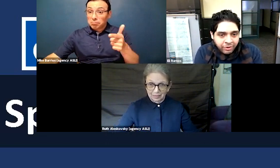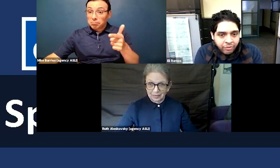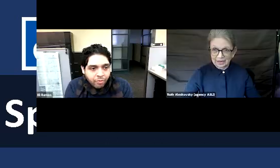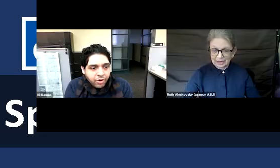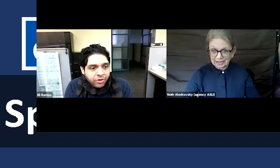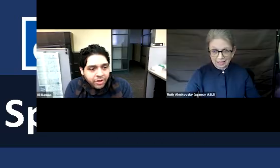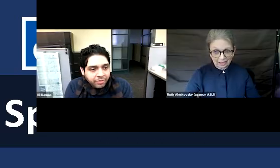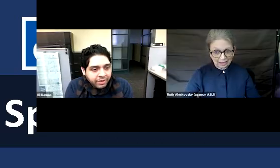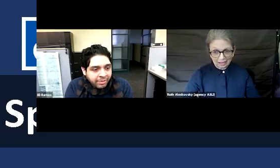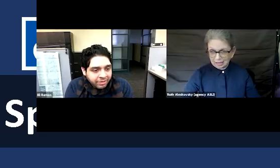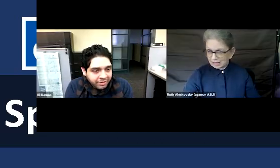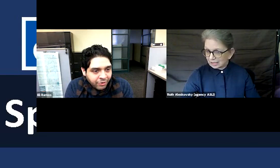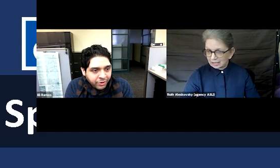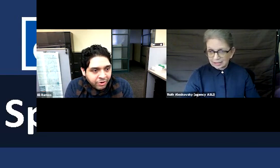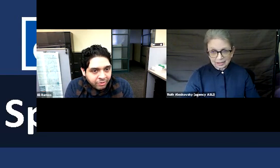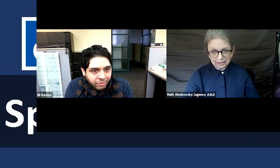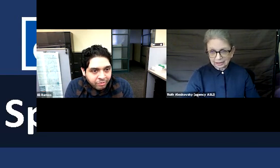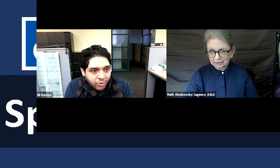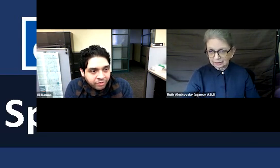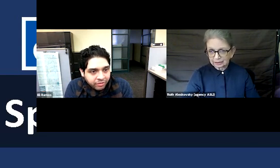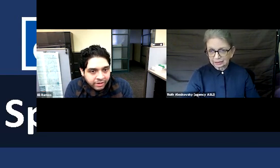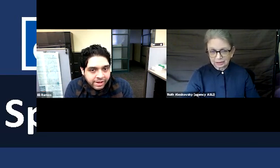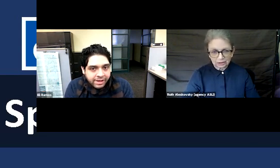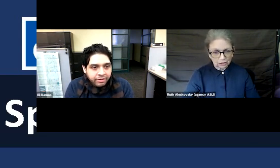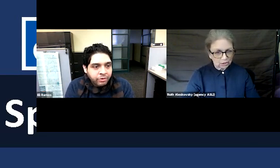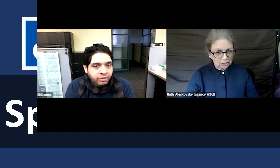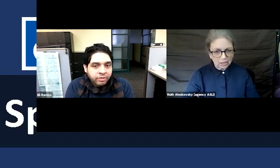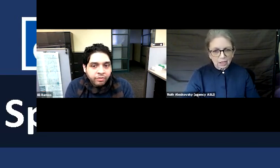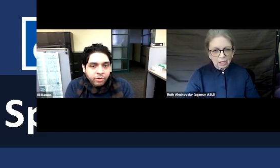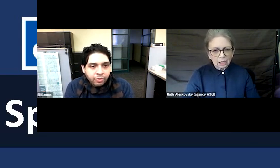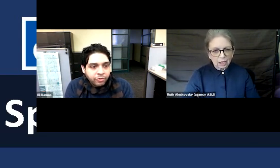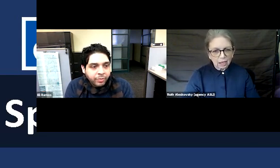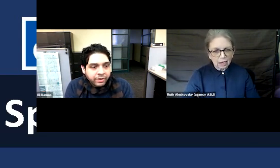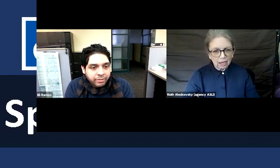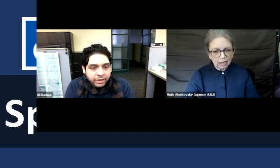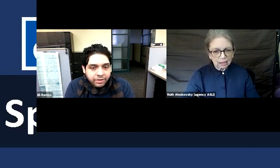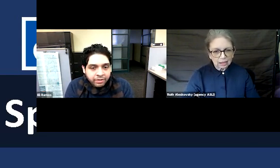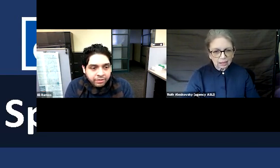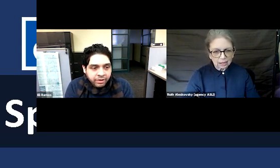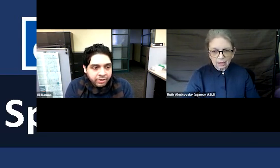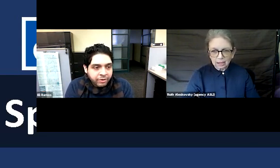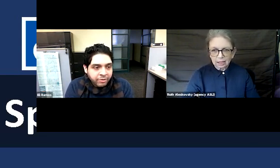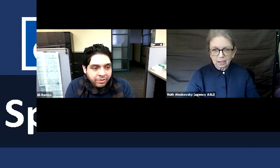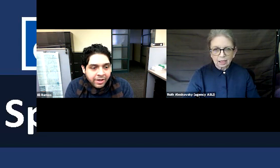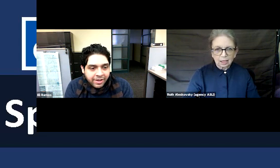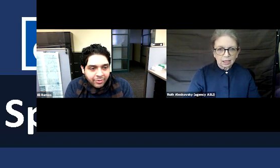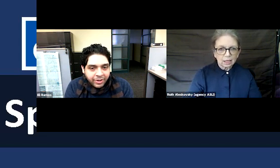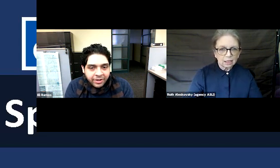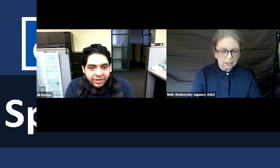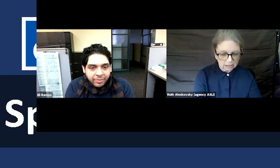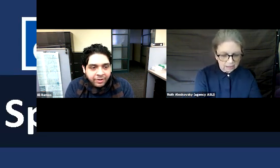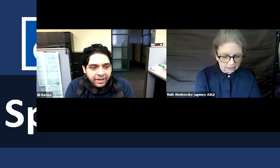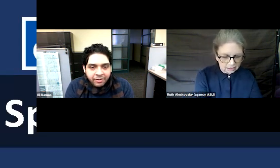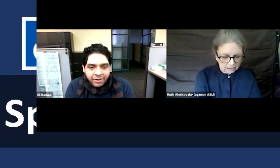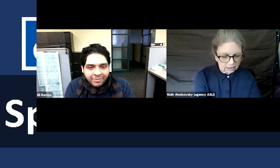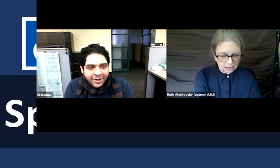And, from pressure comes diamonds, and here we are. We're forced to use this virtual space because, you got to